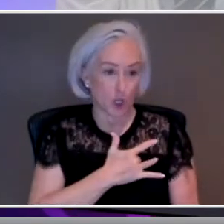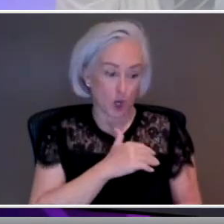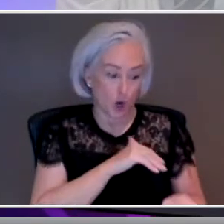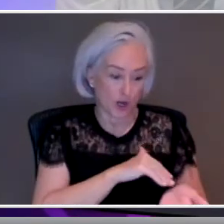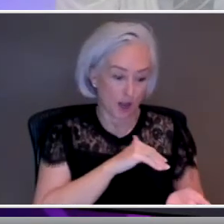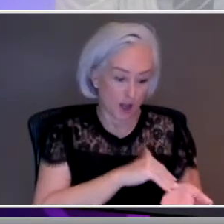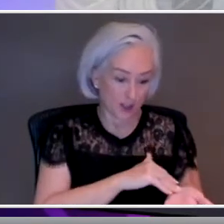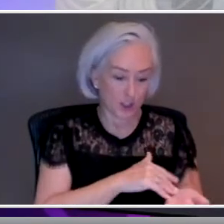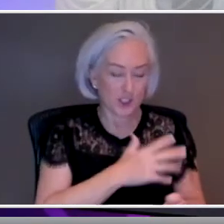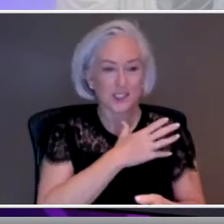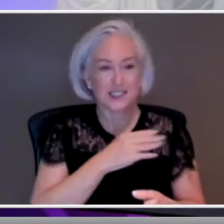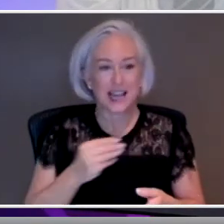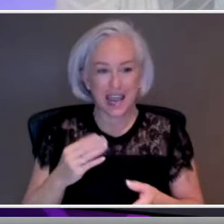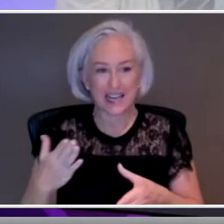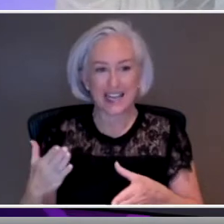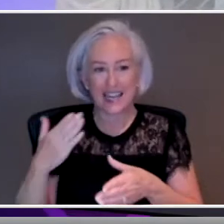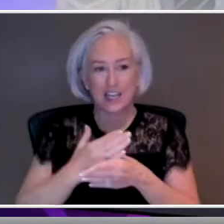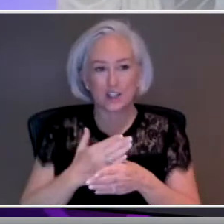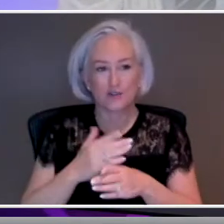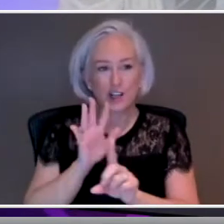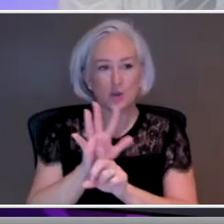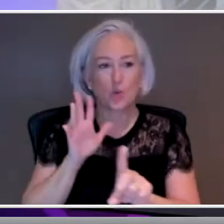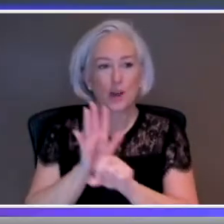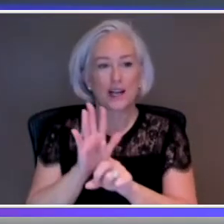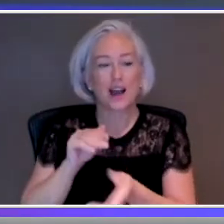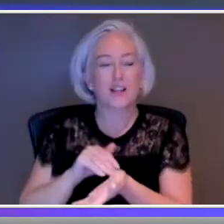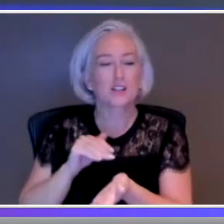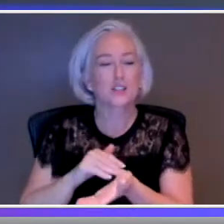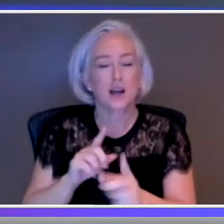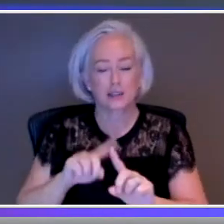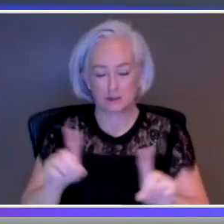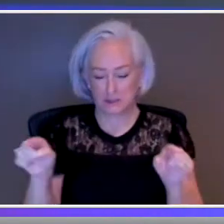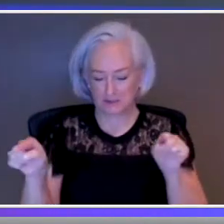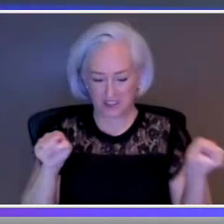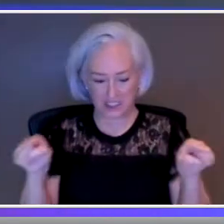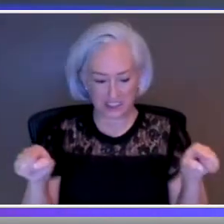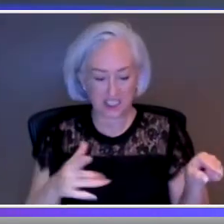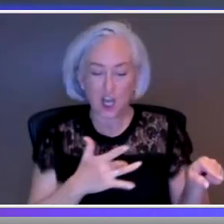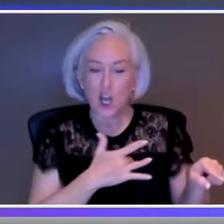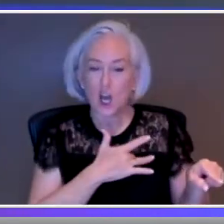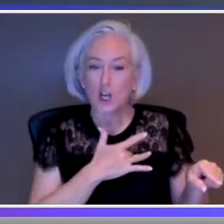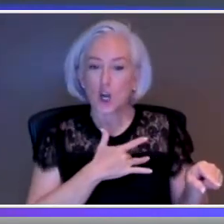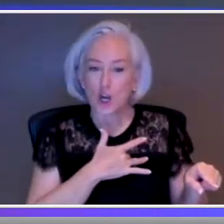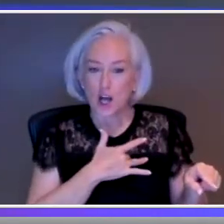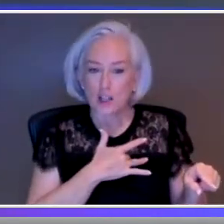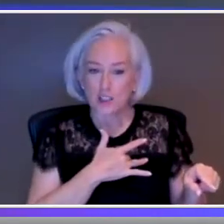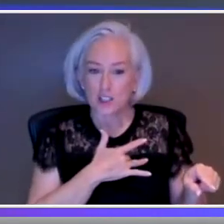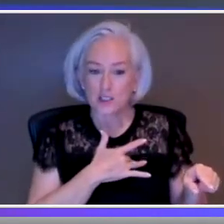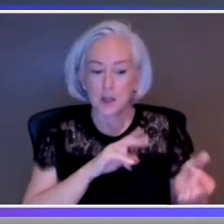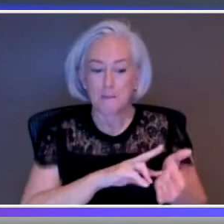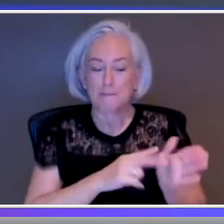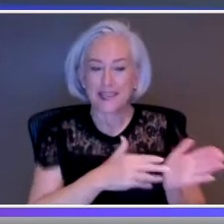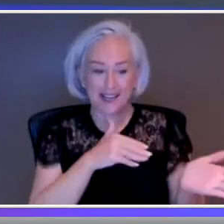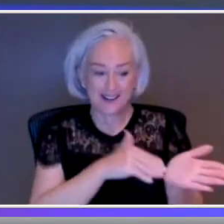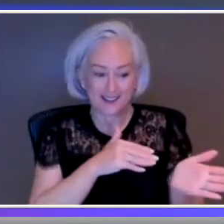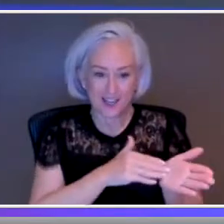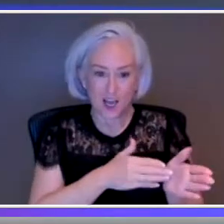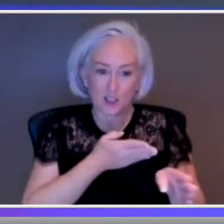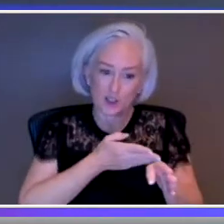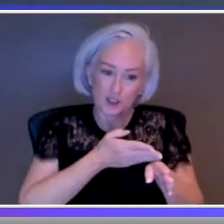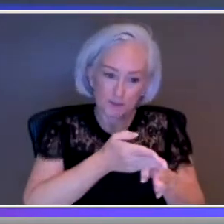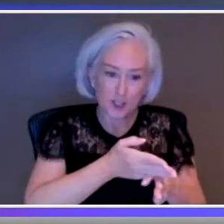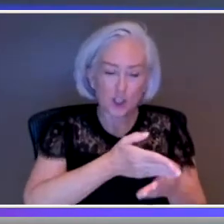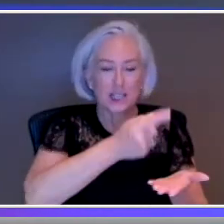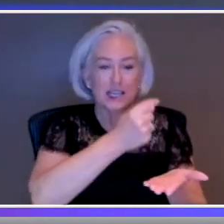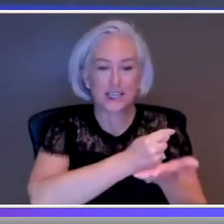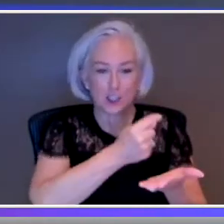interventional radiologist? That's a good question. So a cardiologist is a physician who specializes in the treatment of